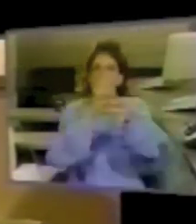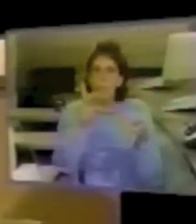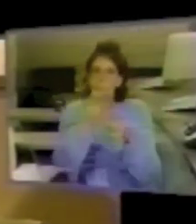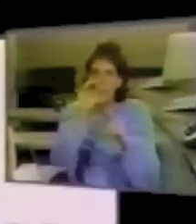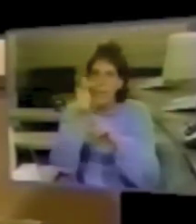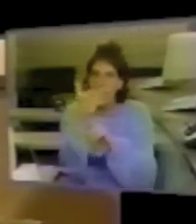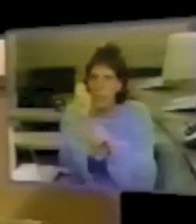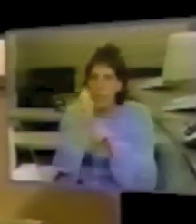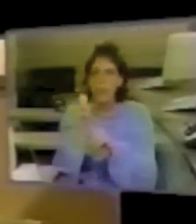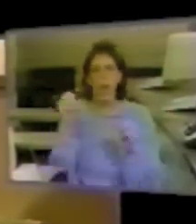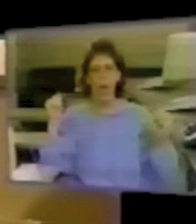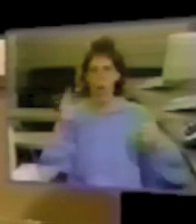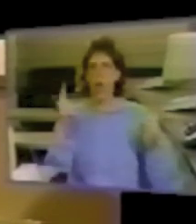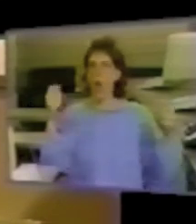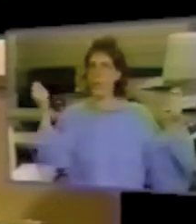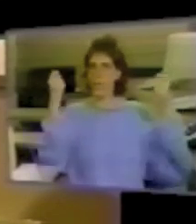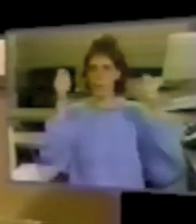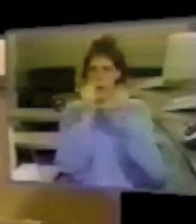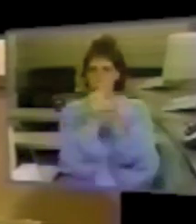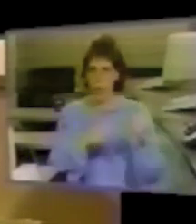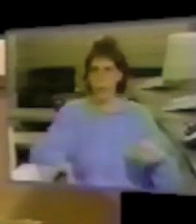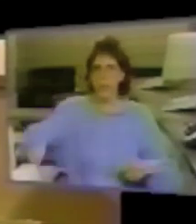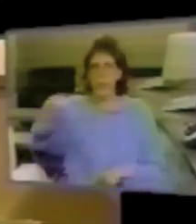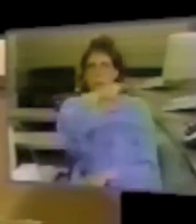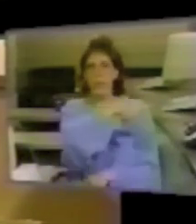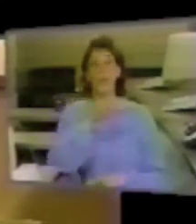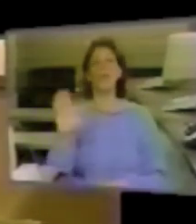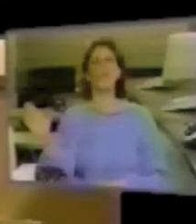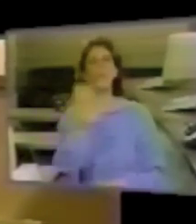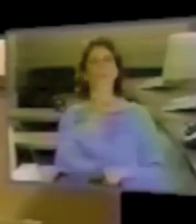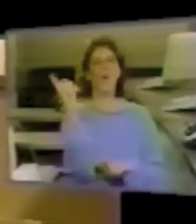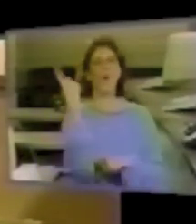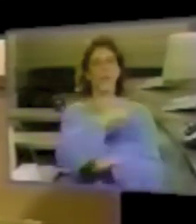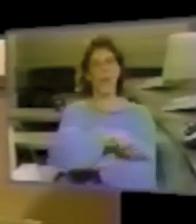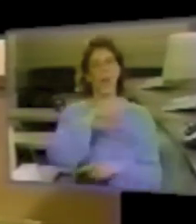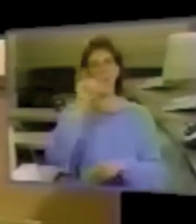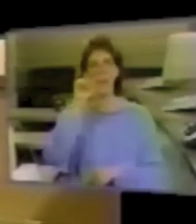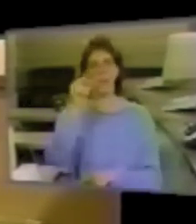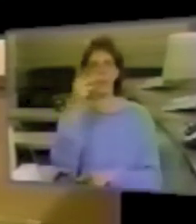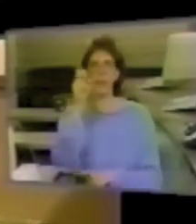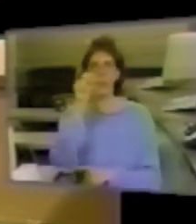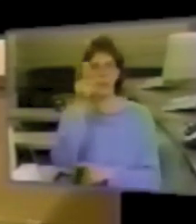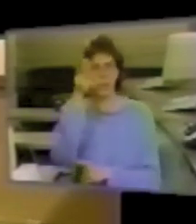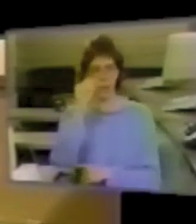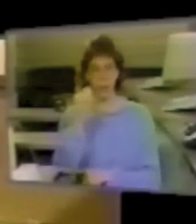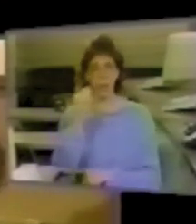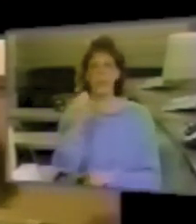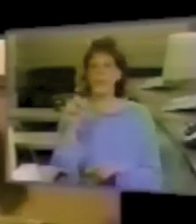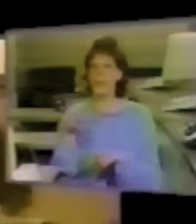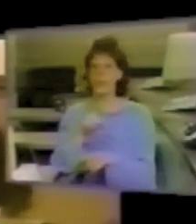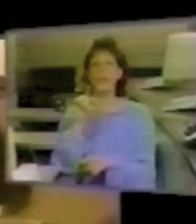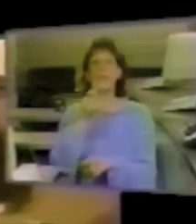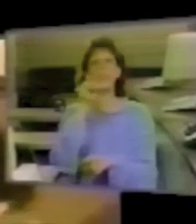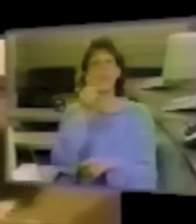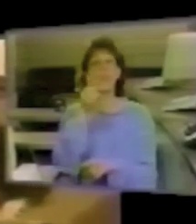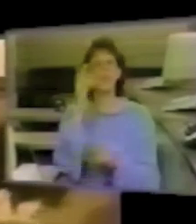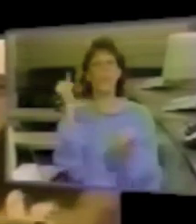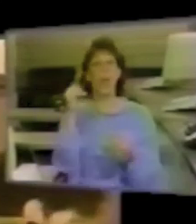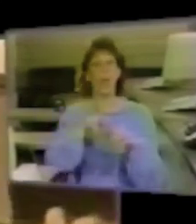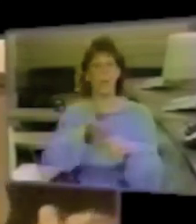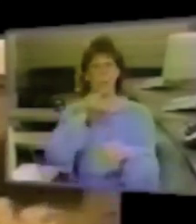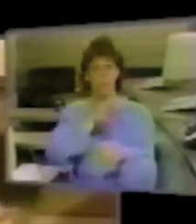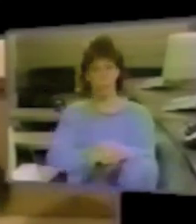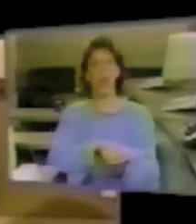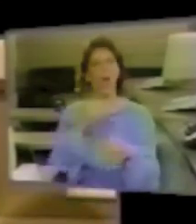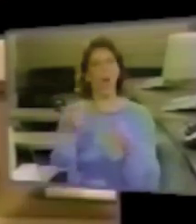celebrate with them in this their day in the sun. The farewell of Dr. Elizabeth Zinsser now shines as a